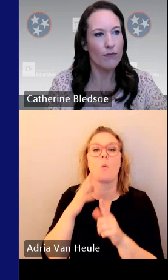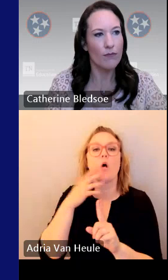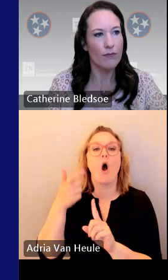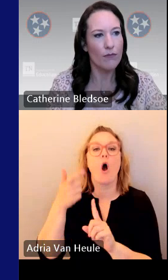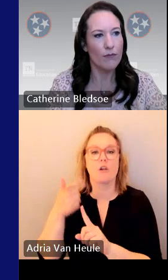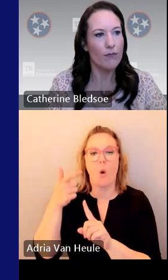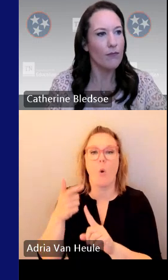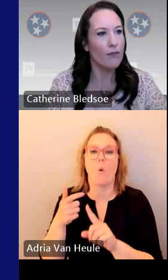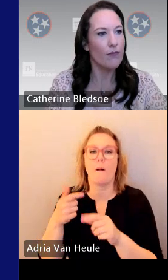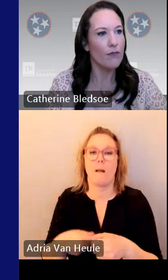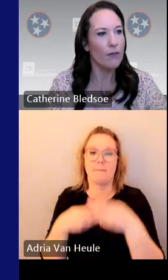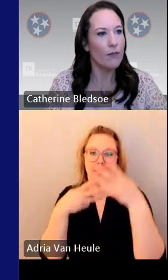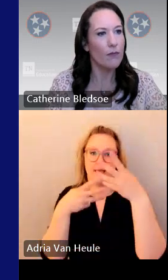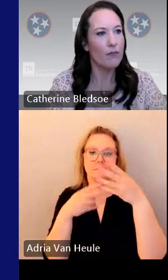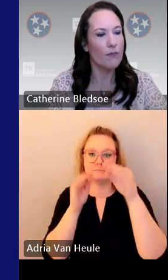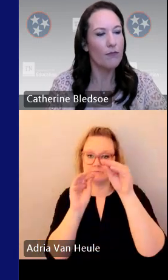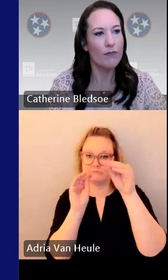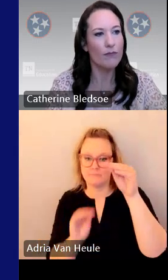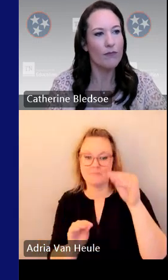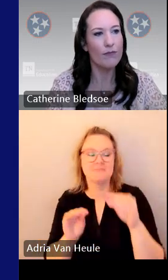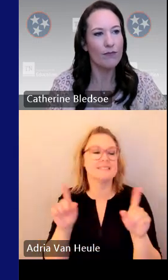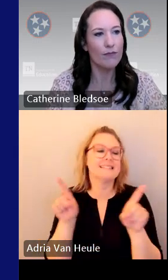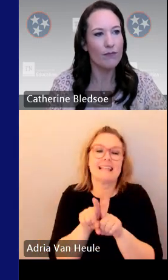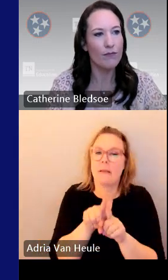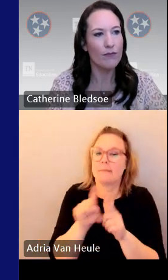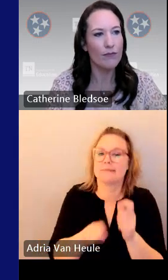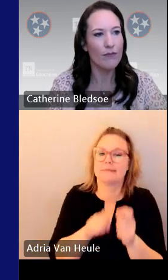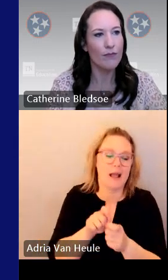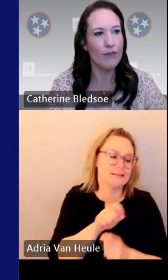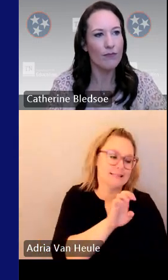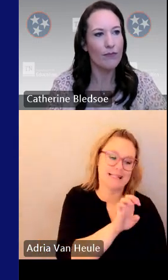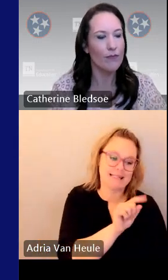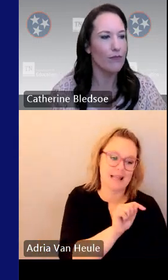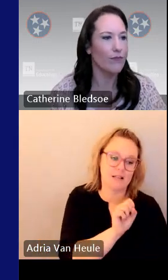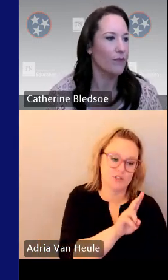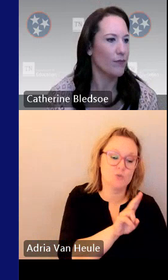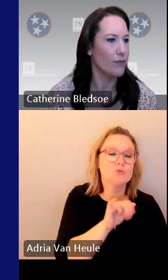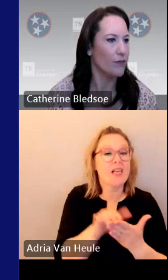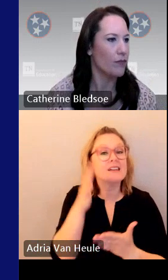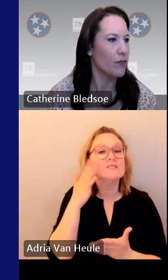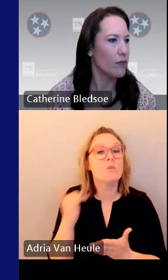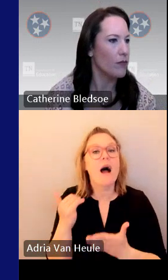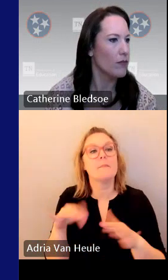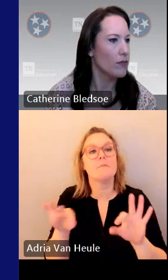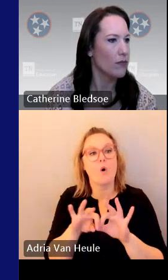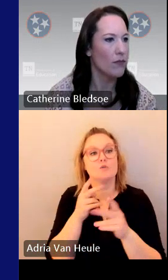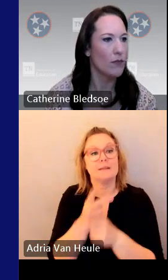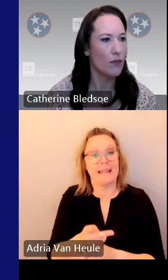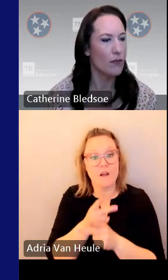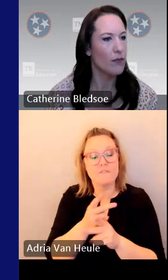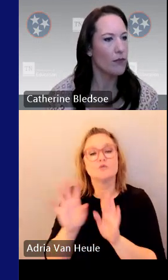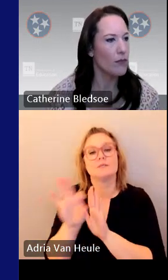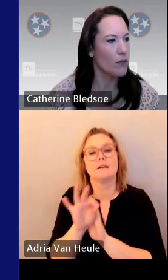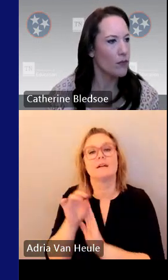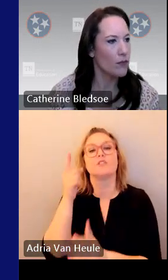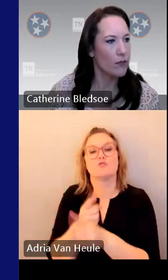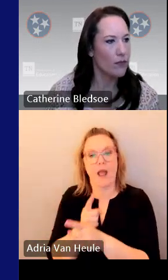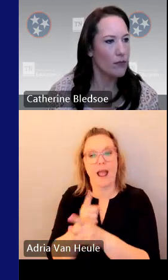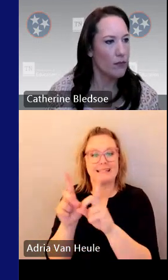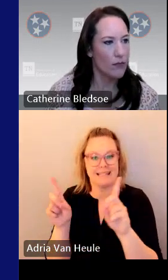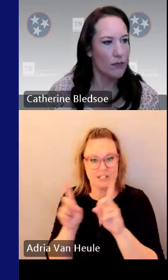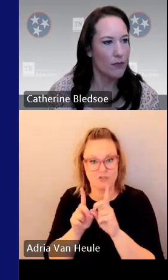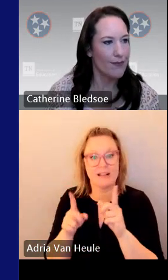just so you see. It's basically the exact same as ETSU one. So that's why we just want to be careful on the front end to select your district because then everything